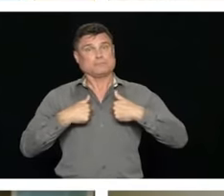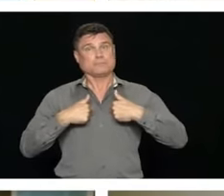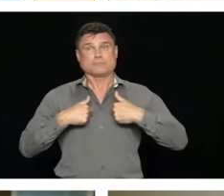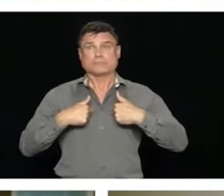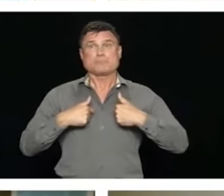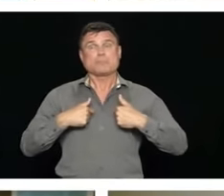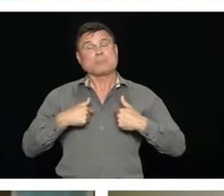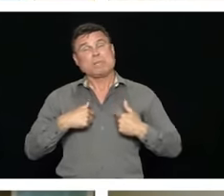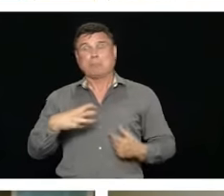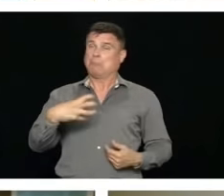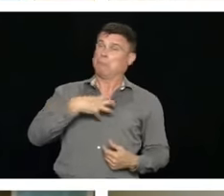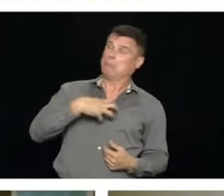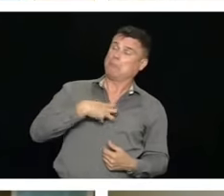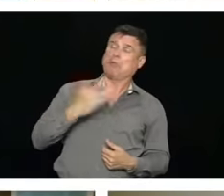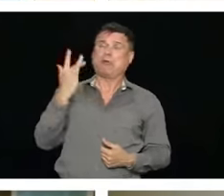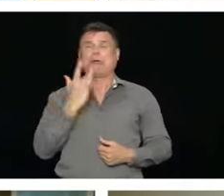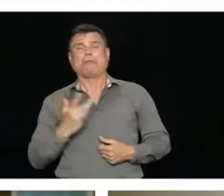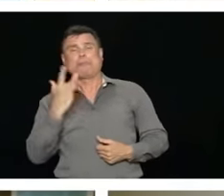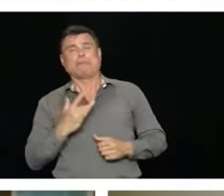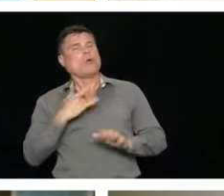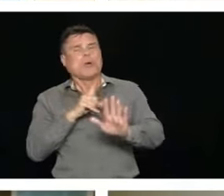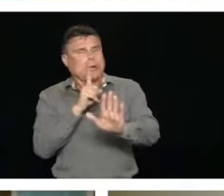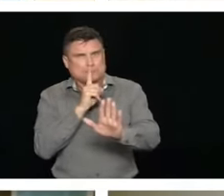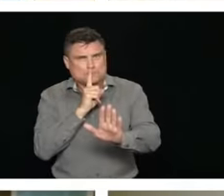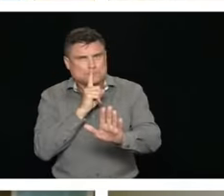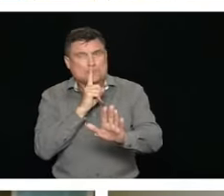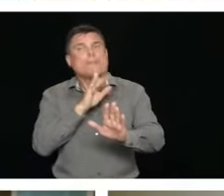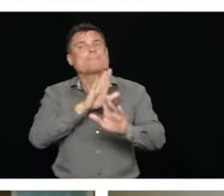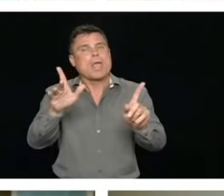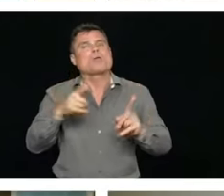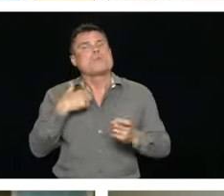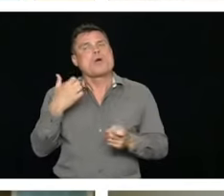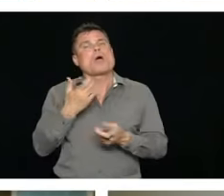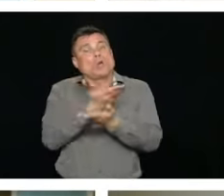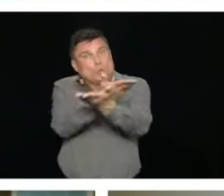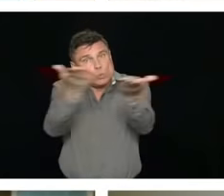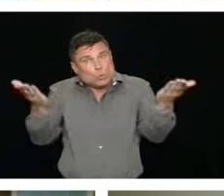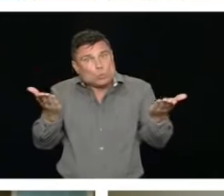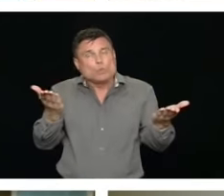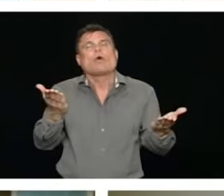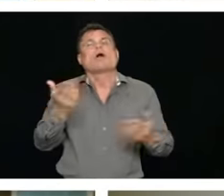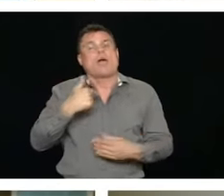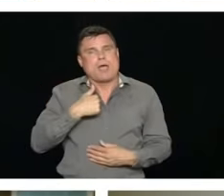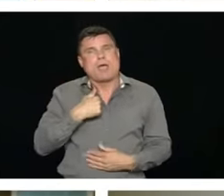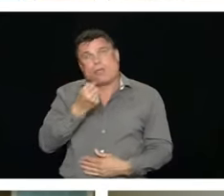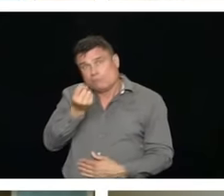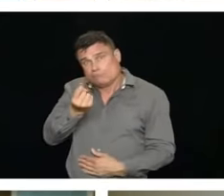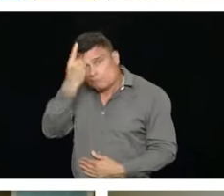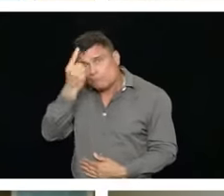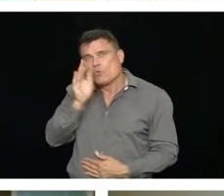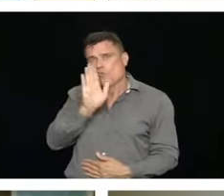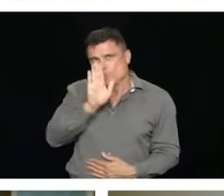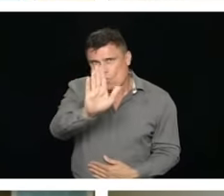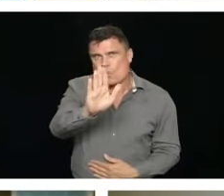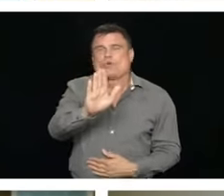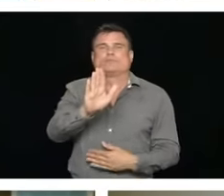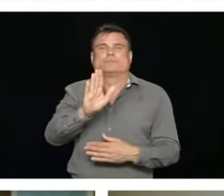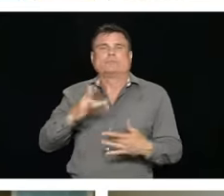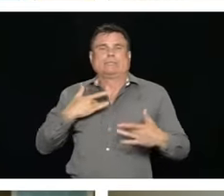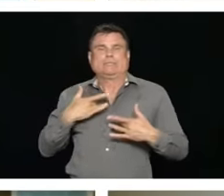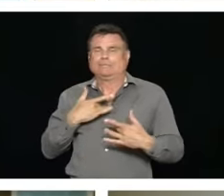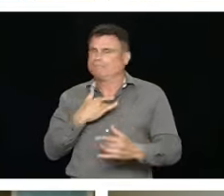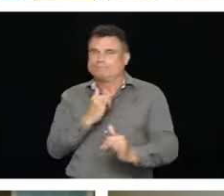because I can understand how it's hard for folks to see through all of this and see past those various, you know, stressors